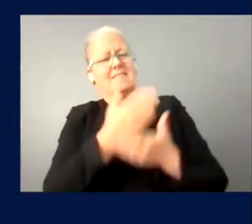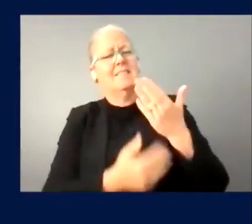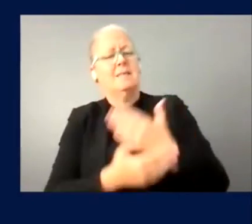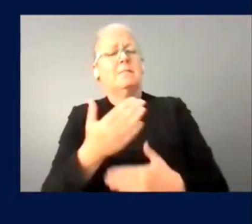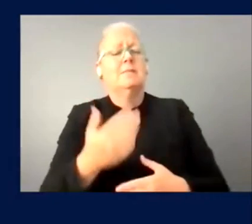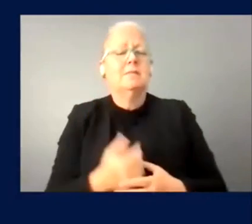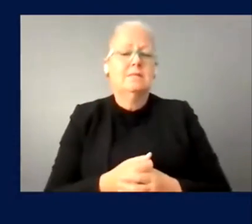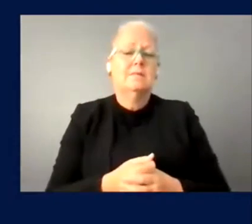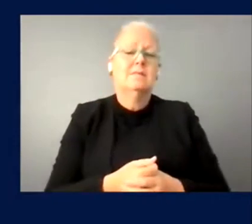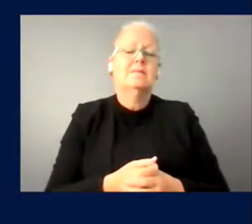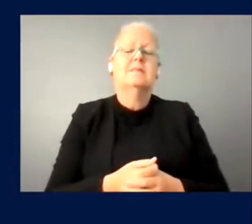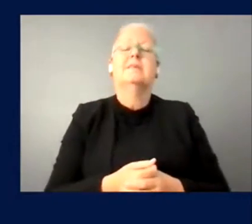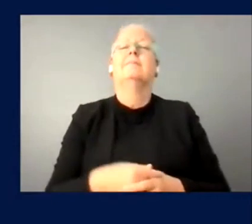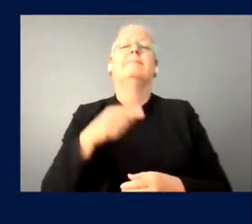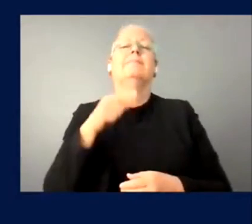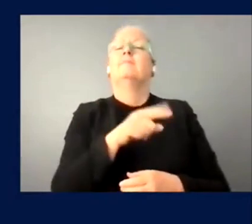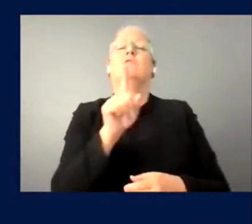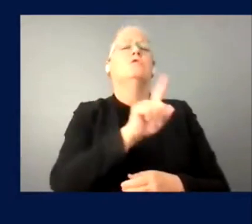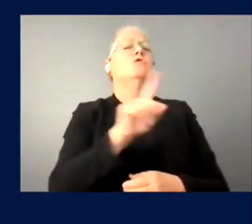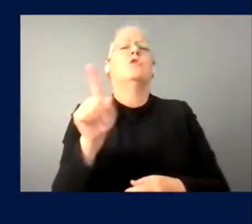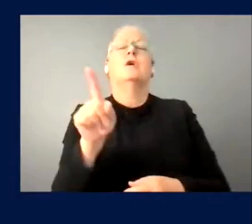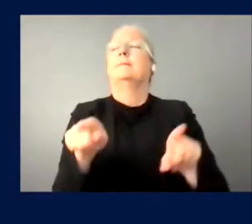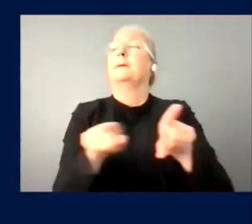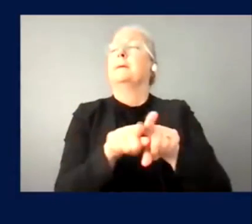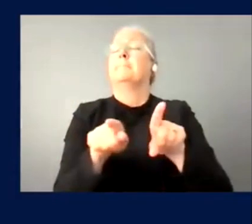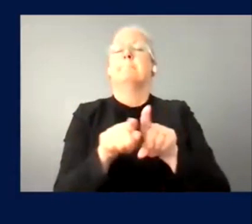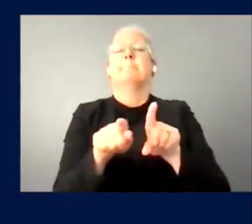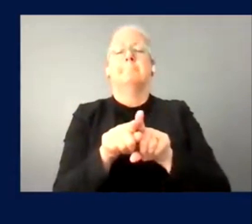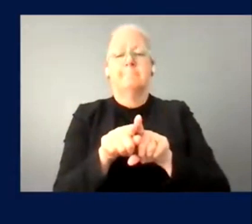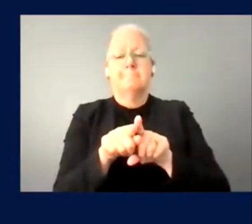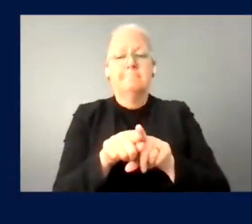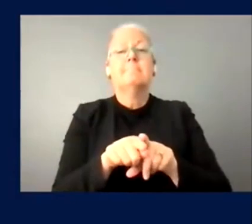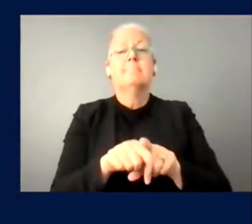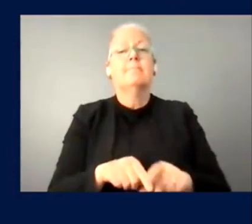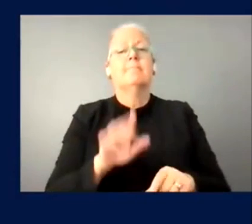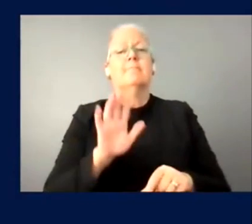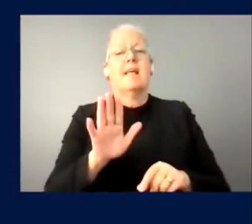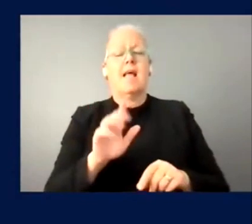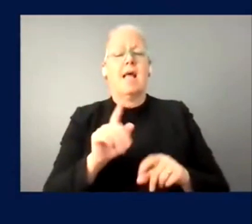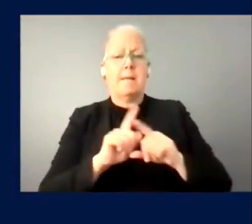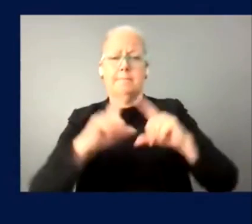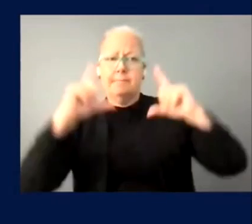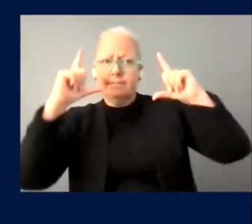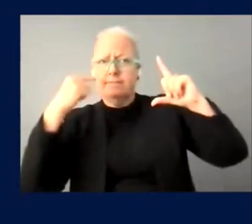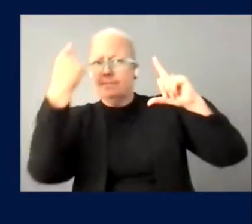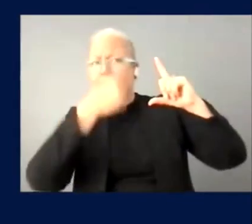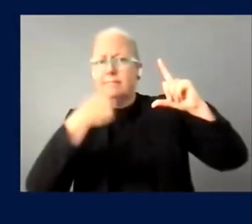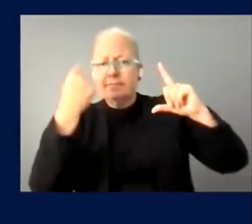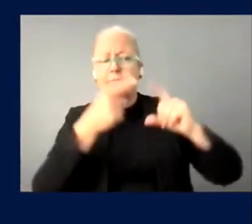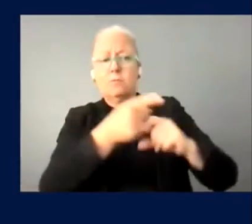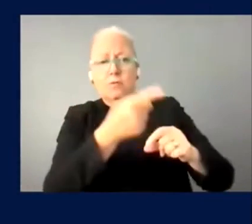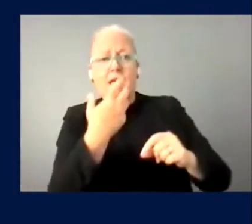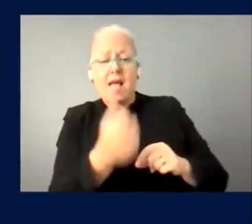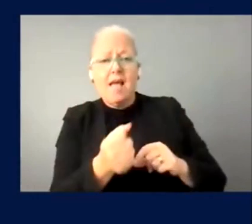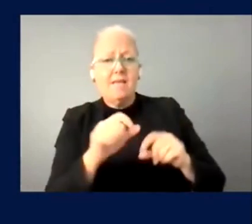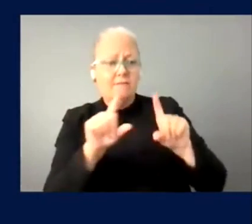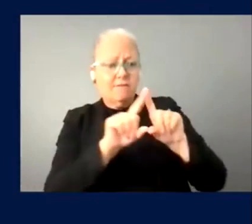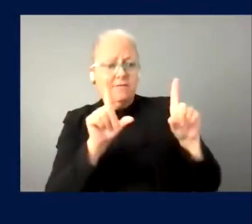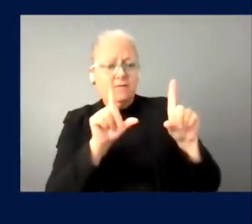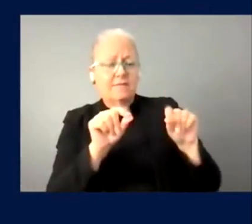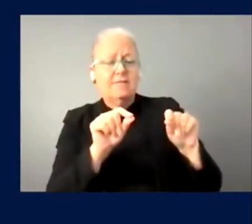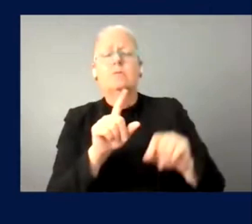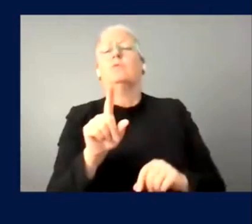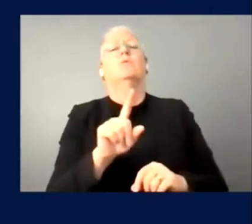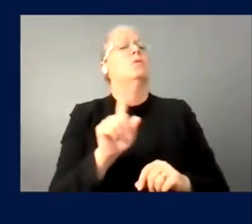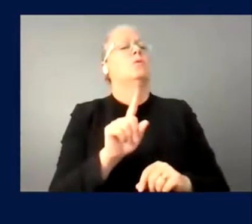replacement for checking proof of disability for things like an accessibility ticket. So it shouldn't really matter if